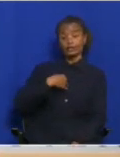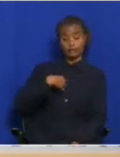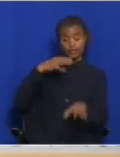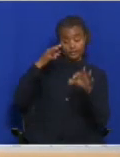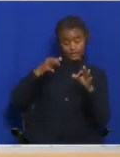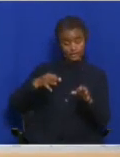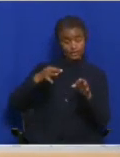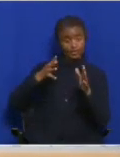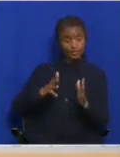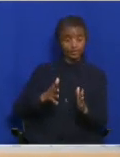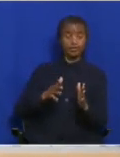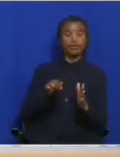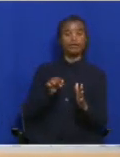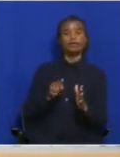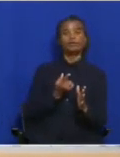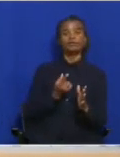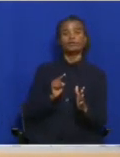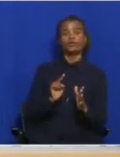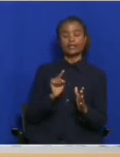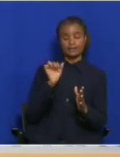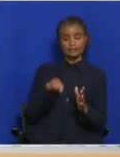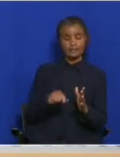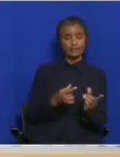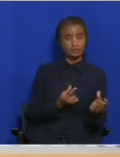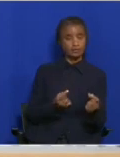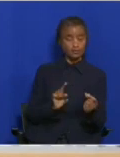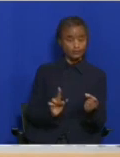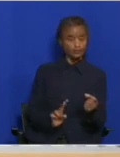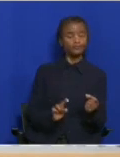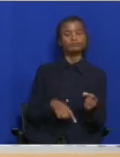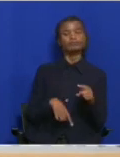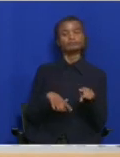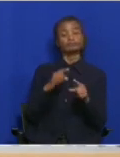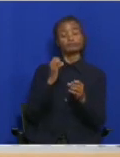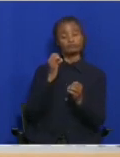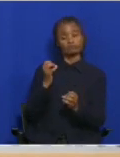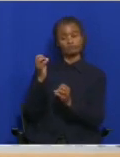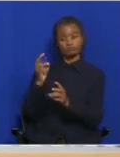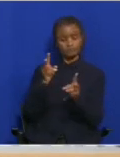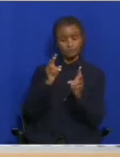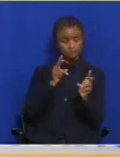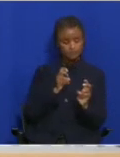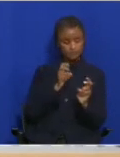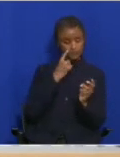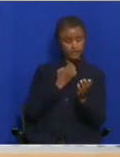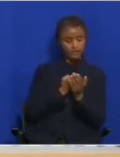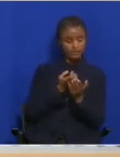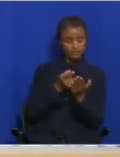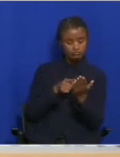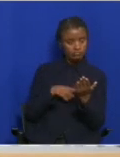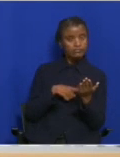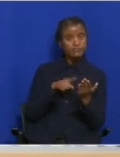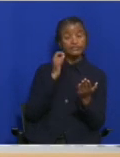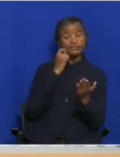an adverse inference must be drawn, that Mr. Karim is a naughty person, so to speak, because he didn't